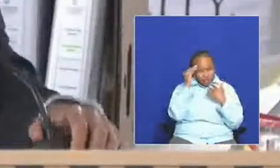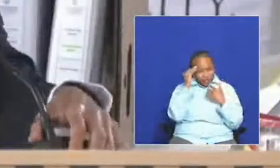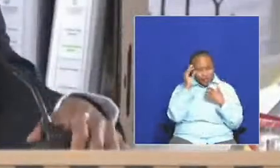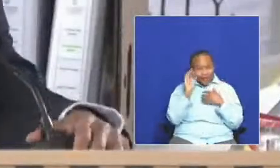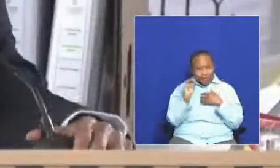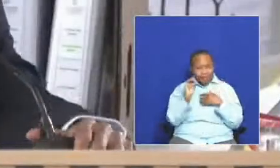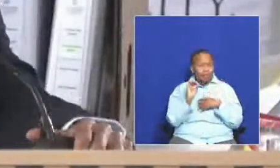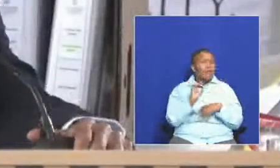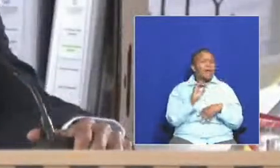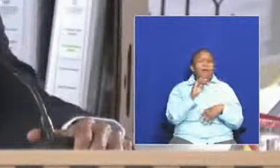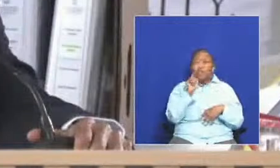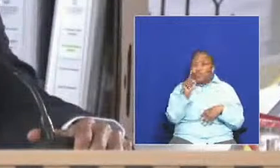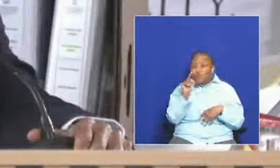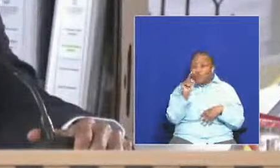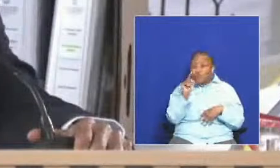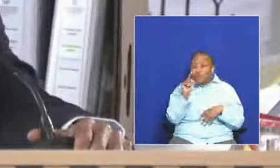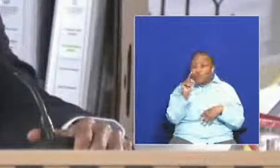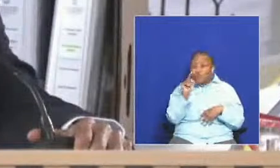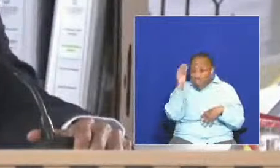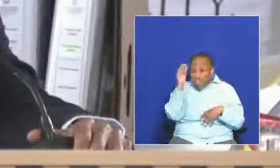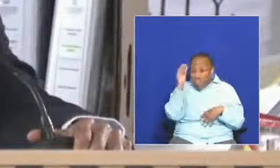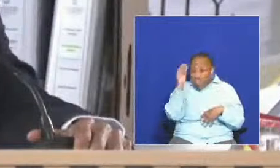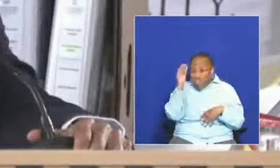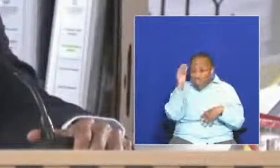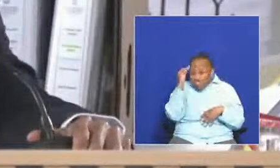But the agreement here